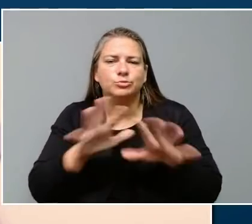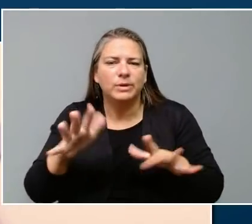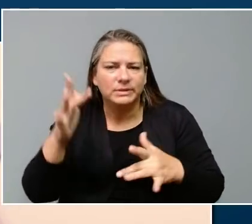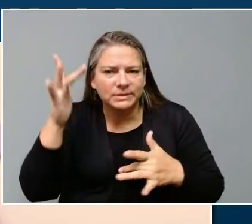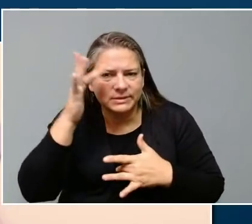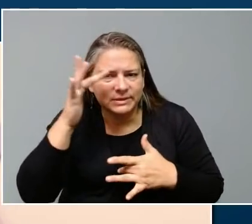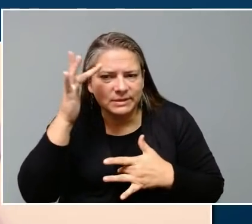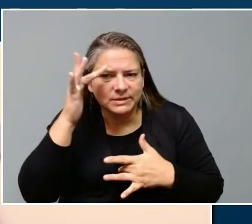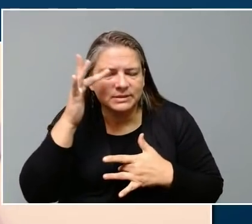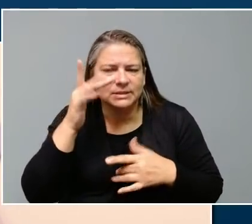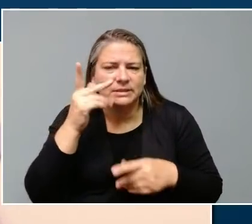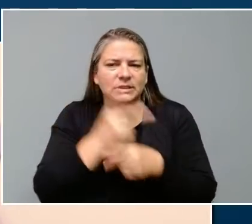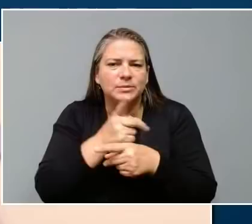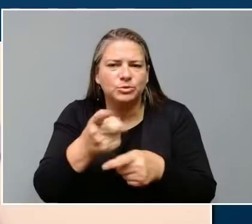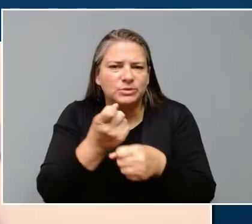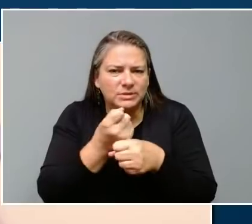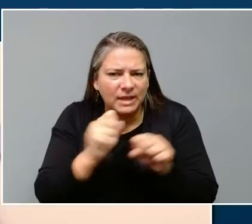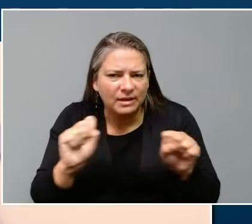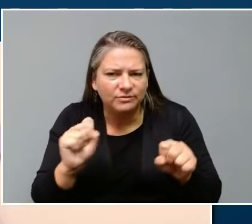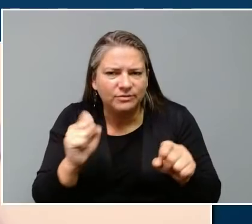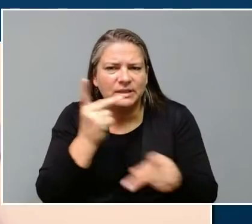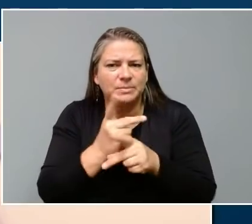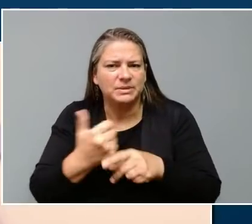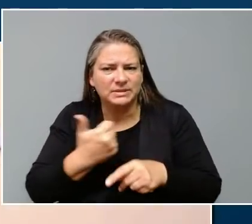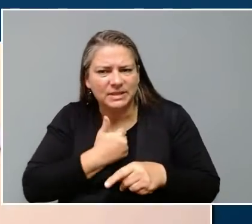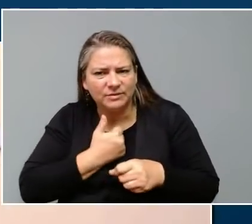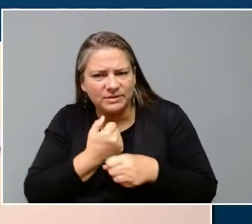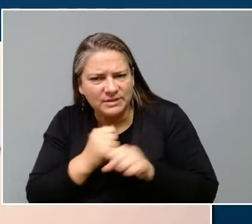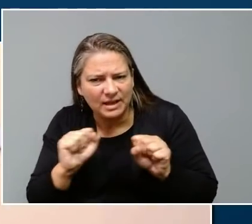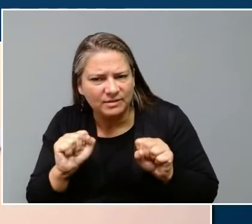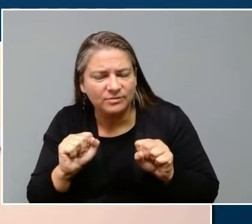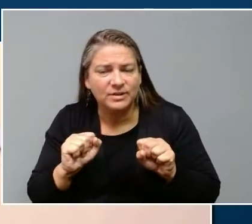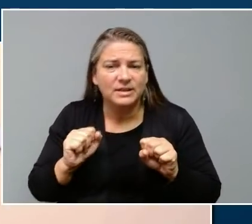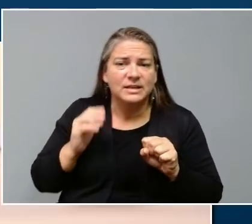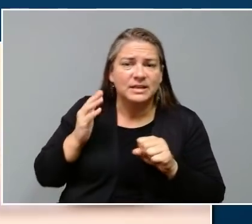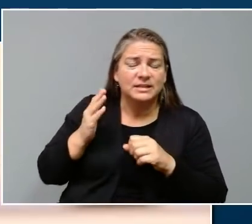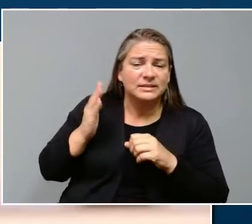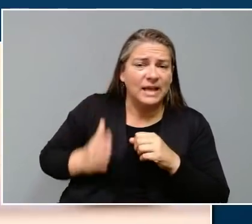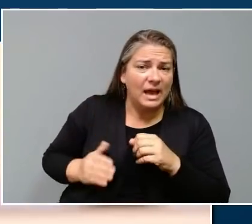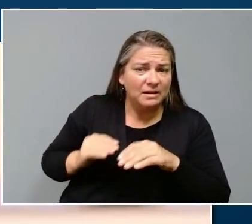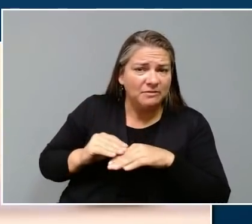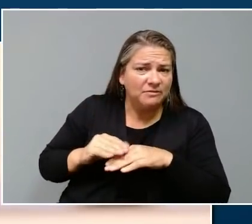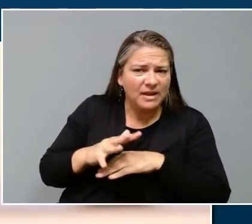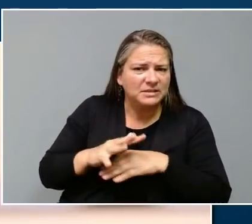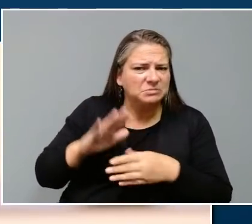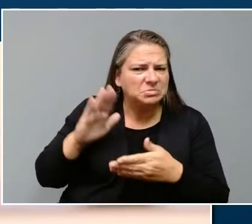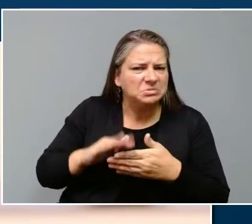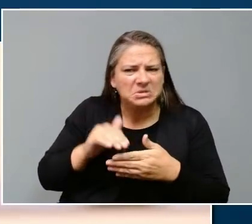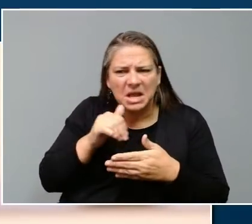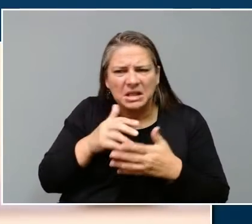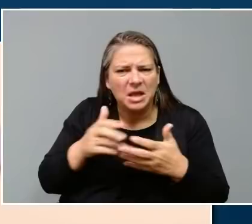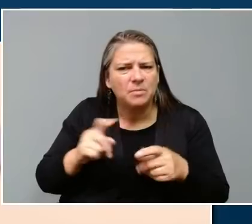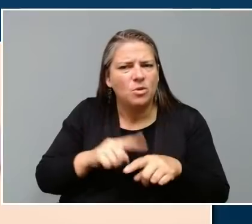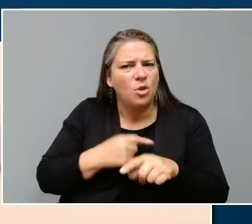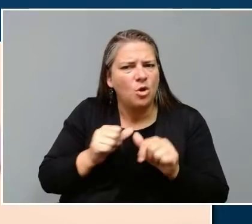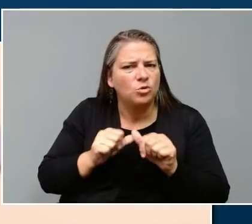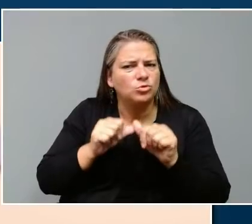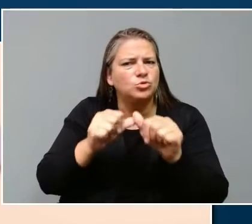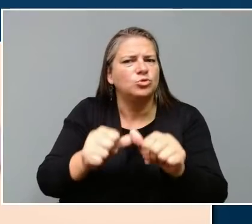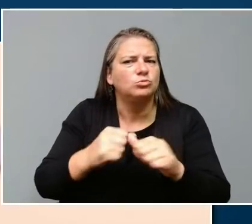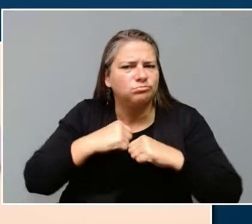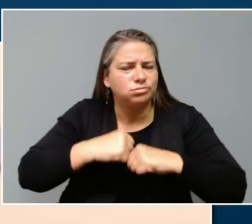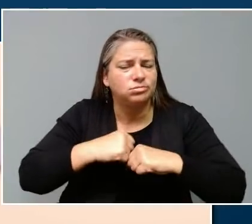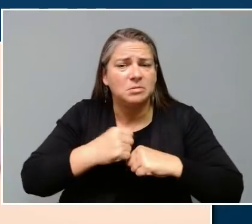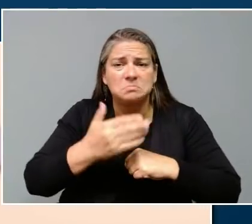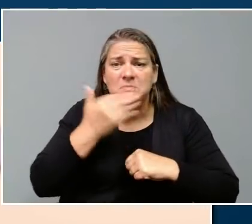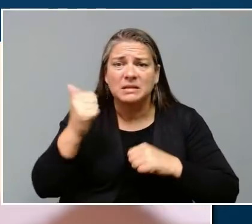you safe and keep your own self safe with very minimal side effects or long-term problems. The best way to protect yourself and your family. The best way to